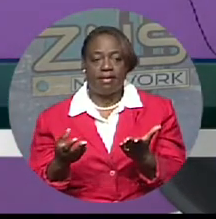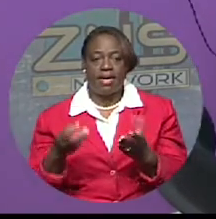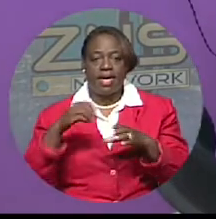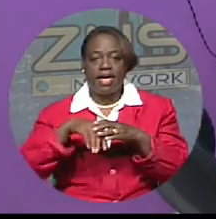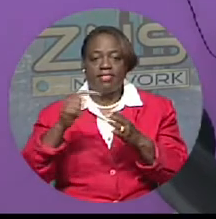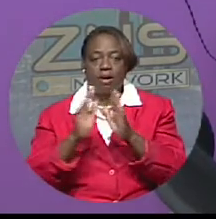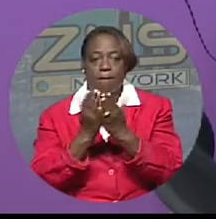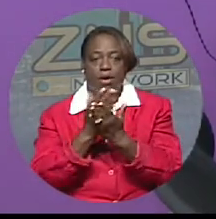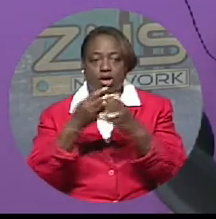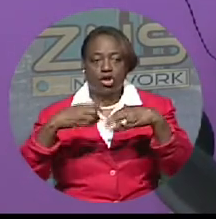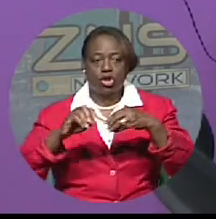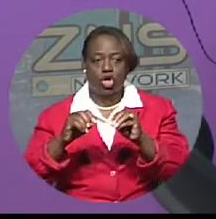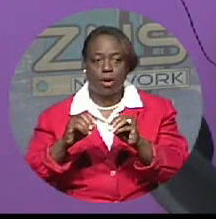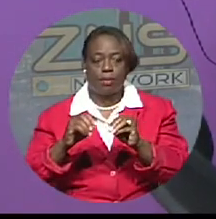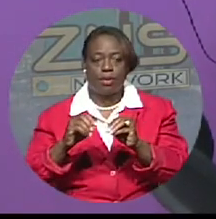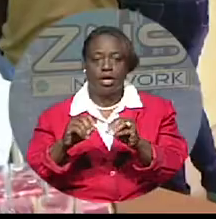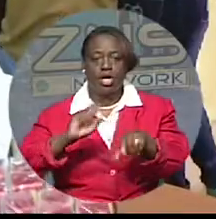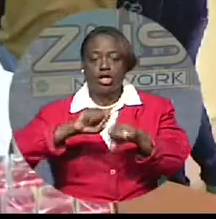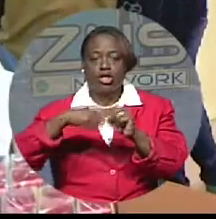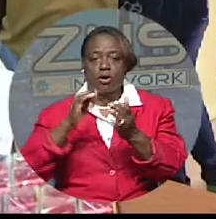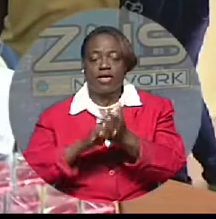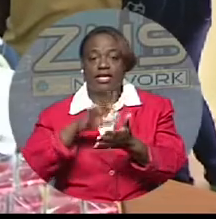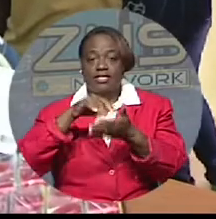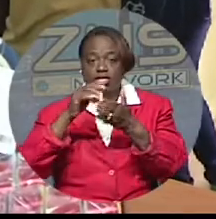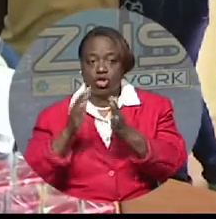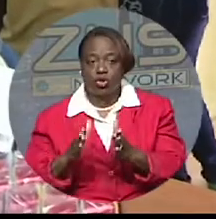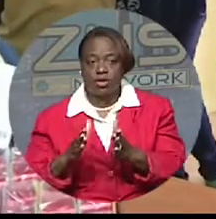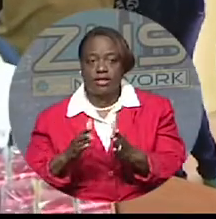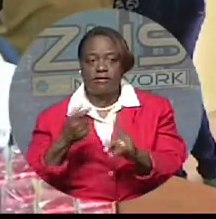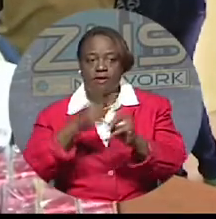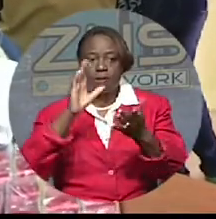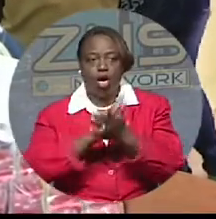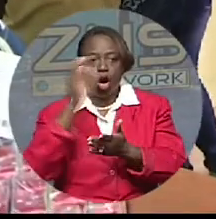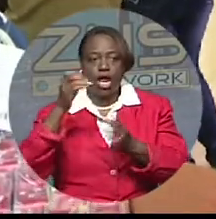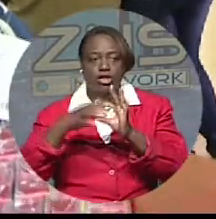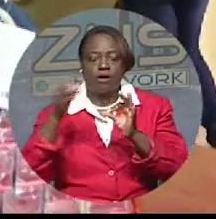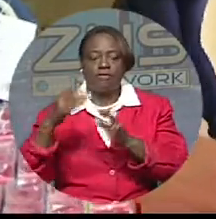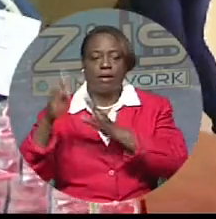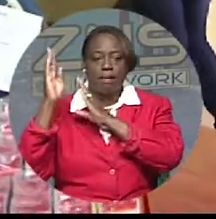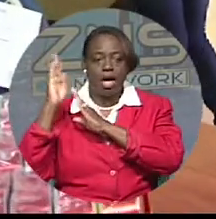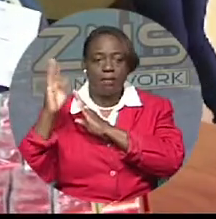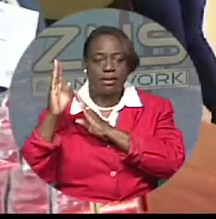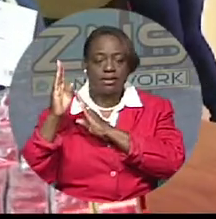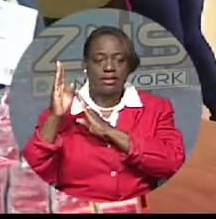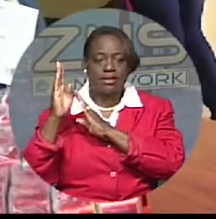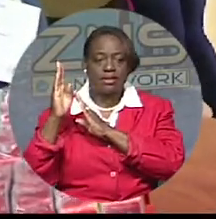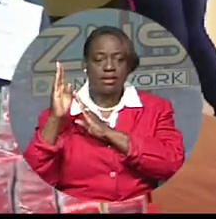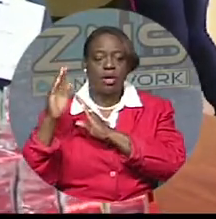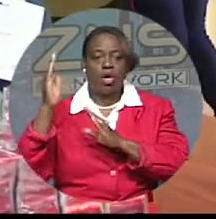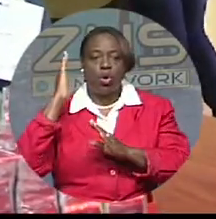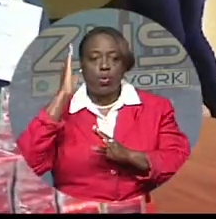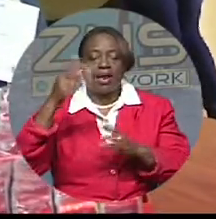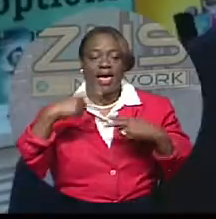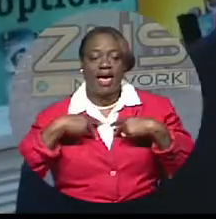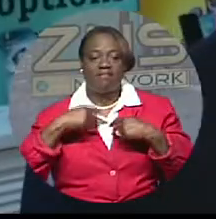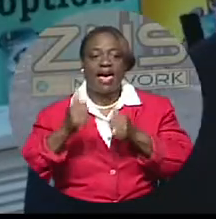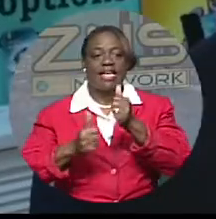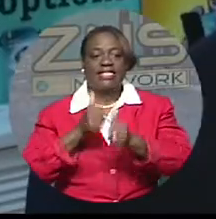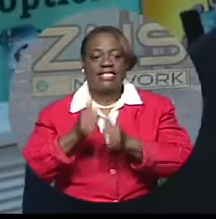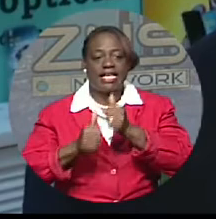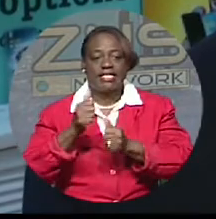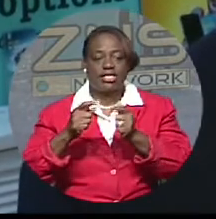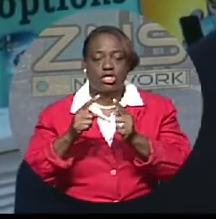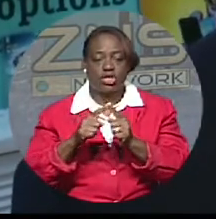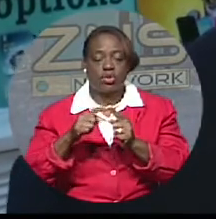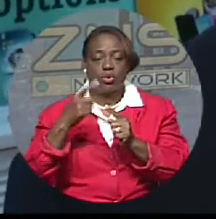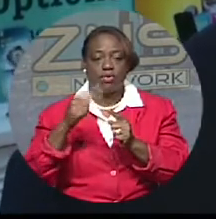In the bookstore, so that the students at the College of the Bahamas, to be the University of the Bahamas, would have access to modern telecommunications, rather